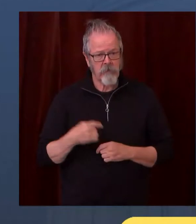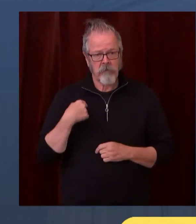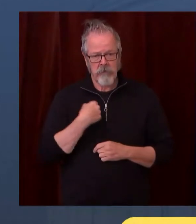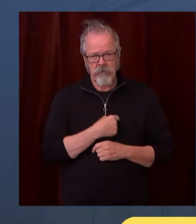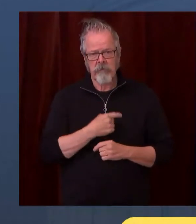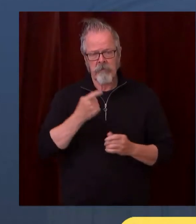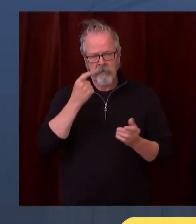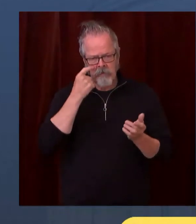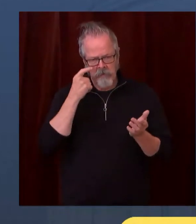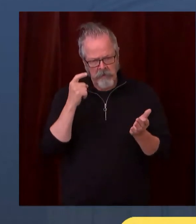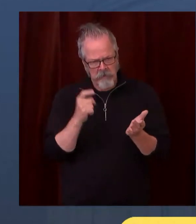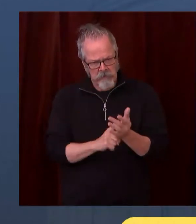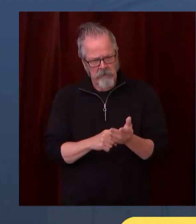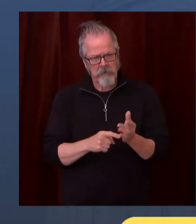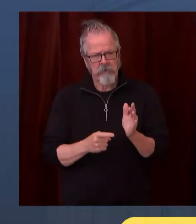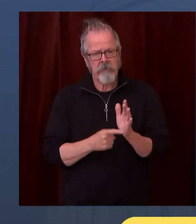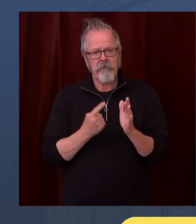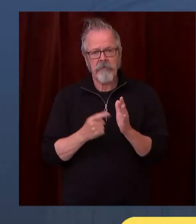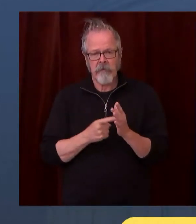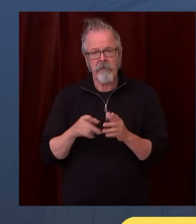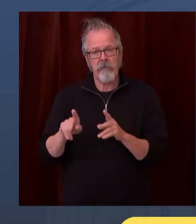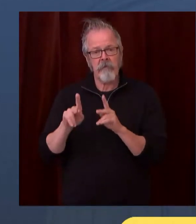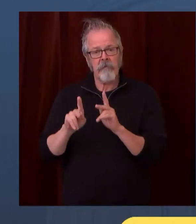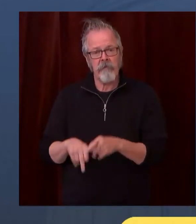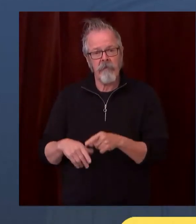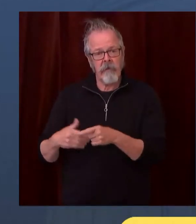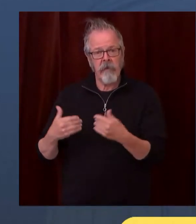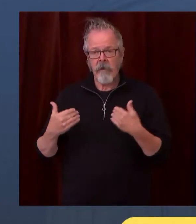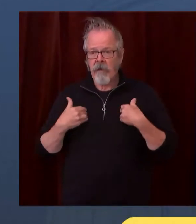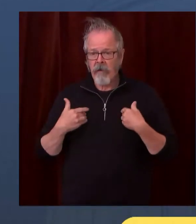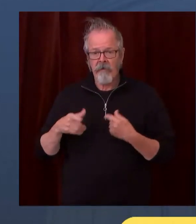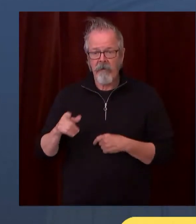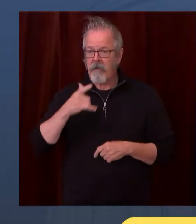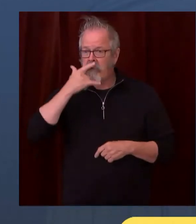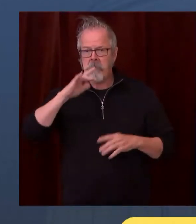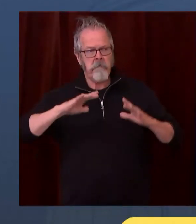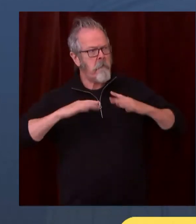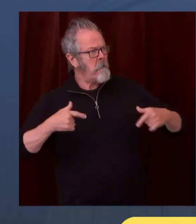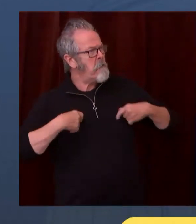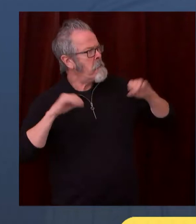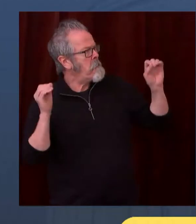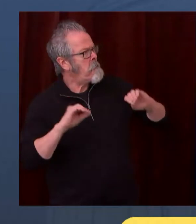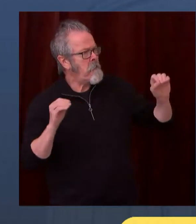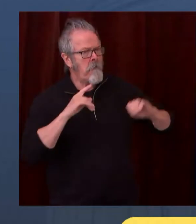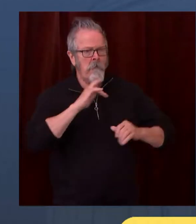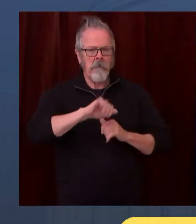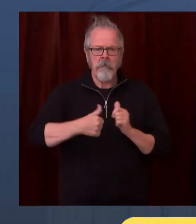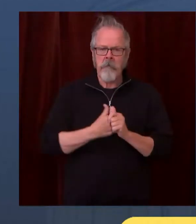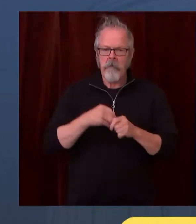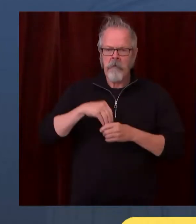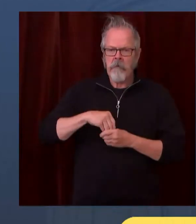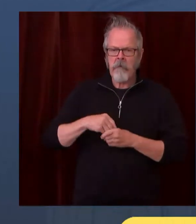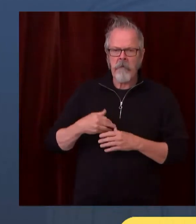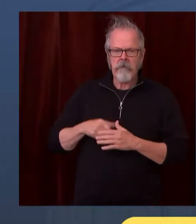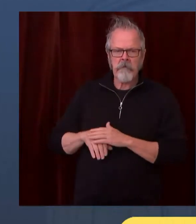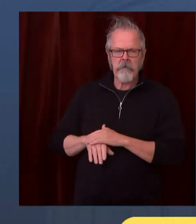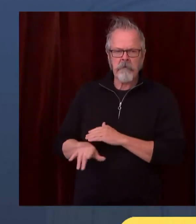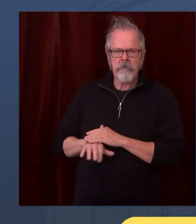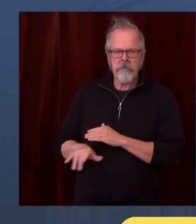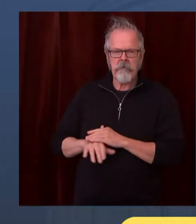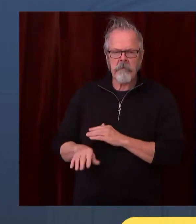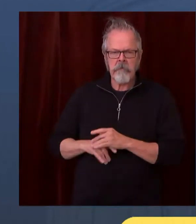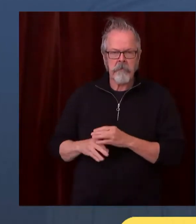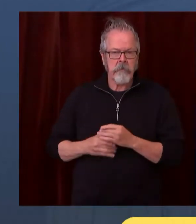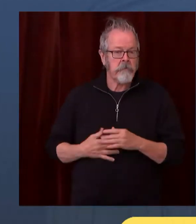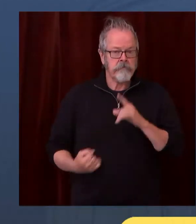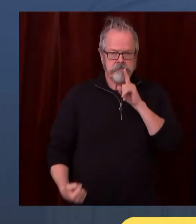then end up losing their lives. So we're glad we're going to have increased assessment of them. The employers will